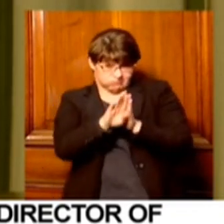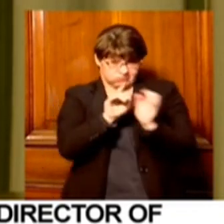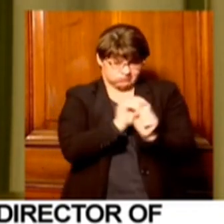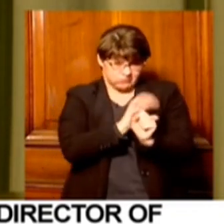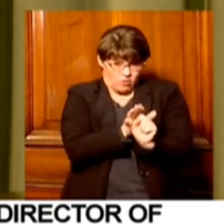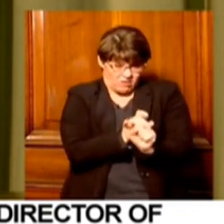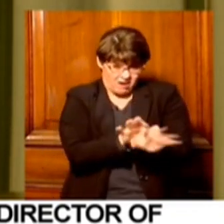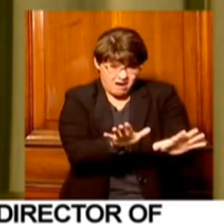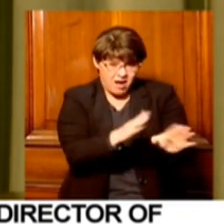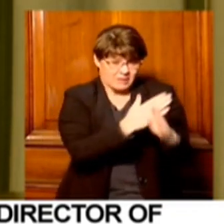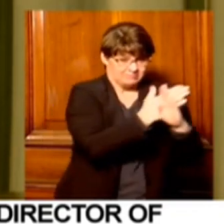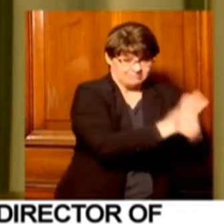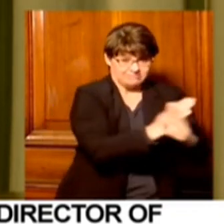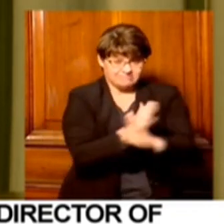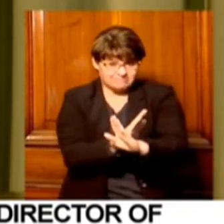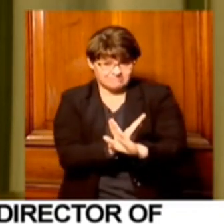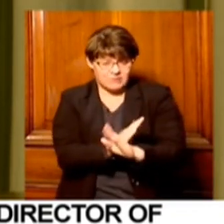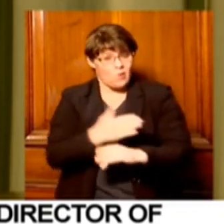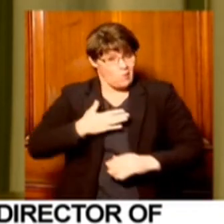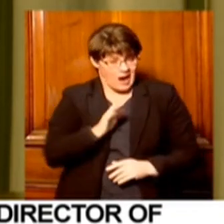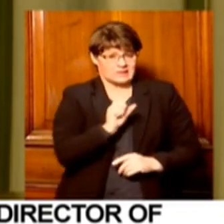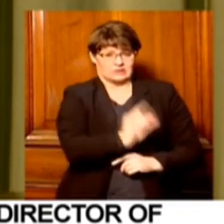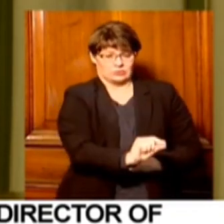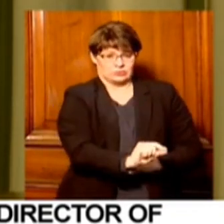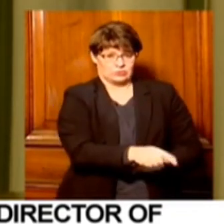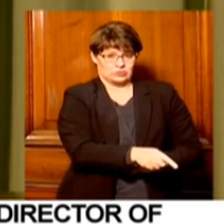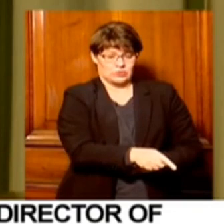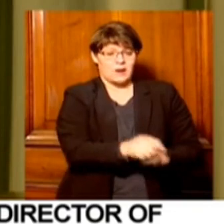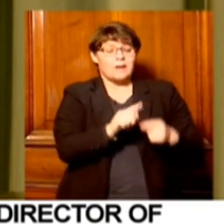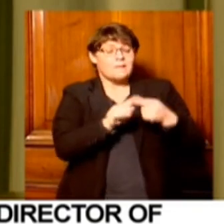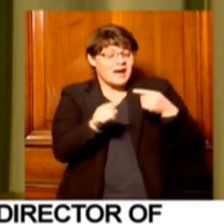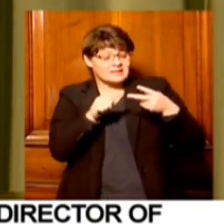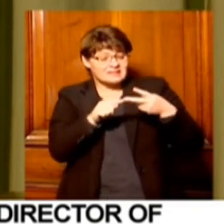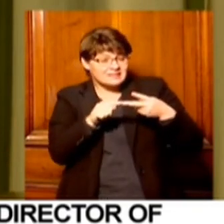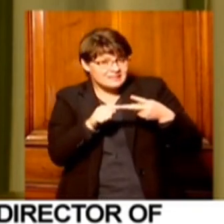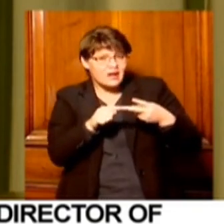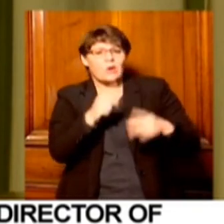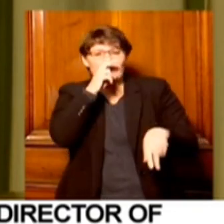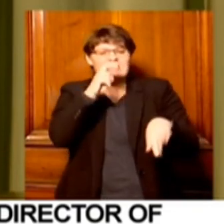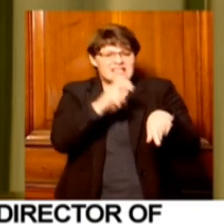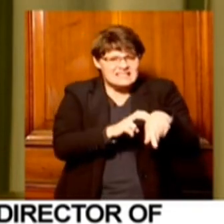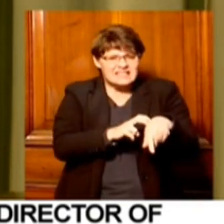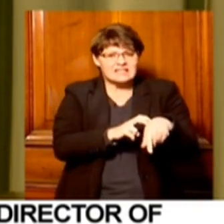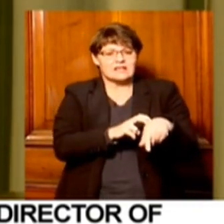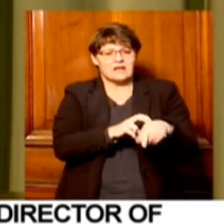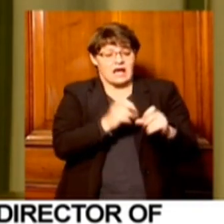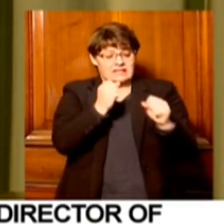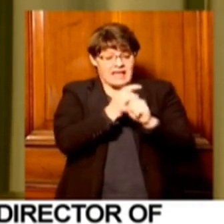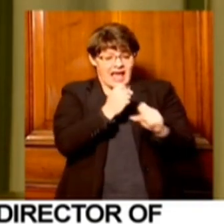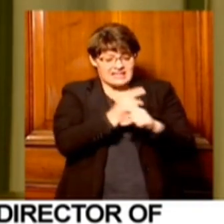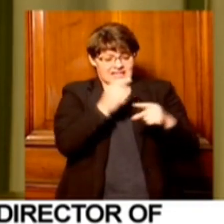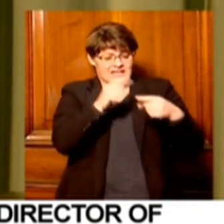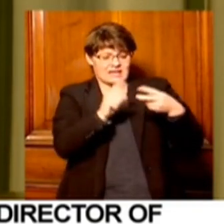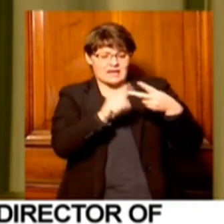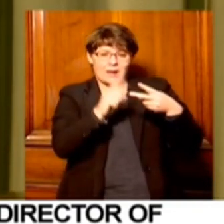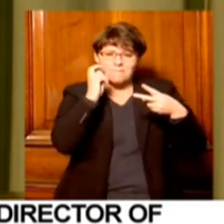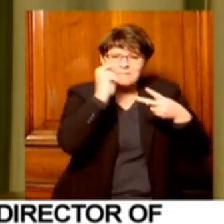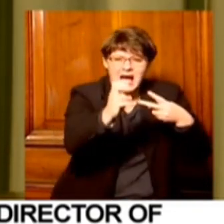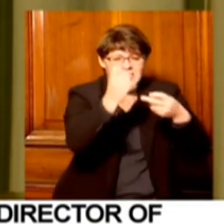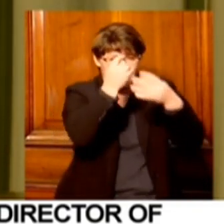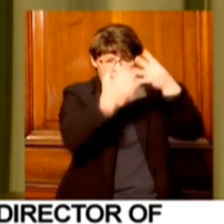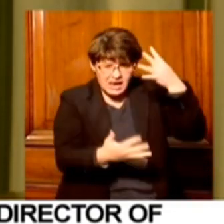of the pandemic, it is imperative that we strengthen compliance with health